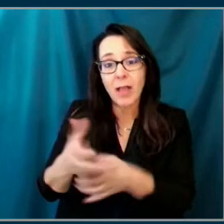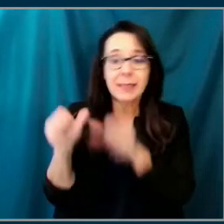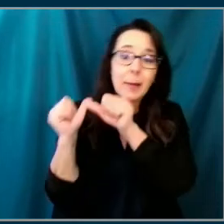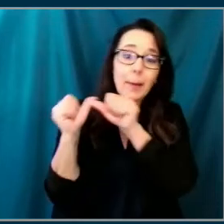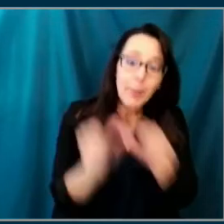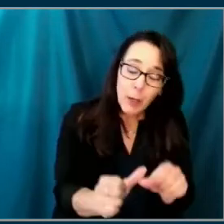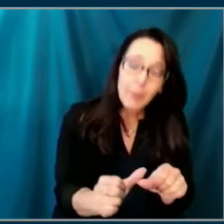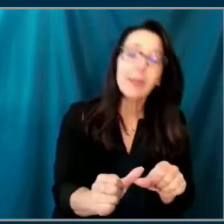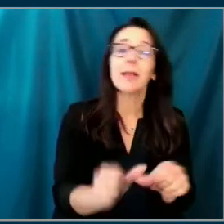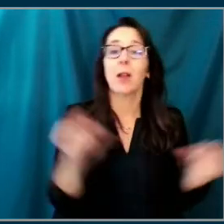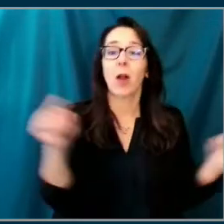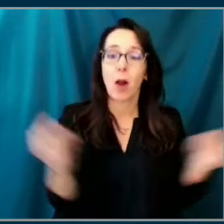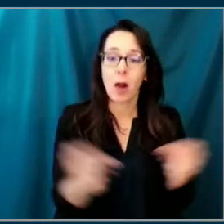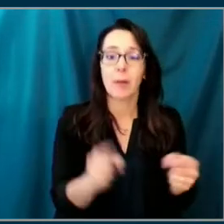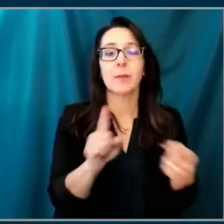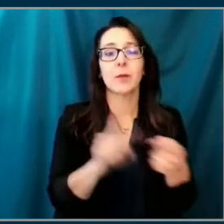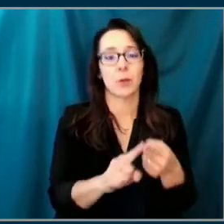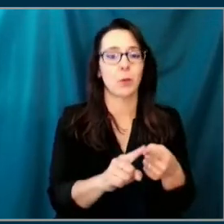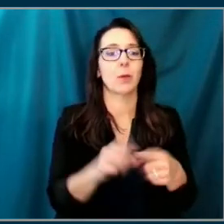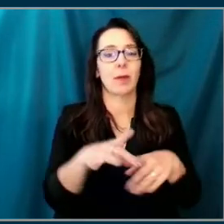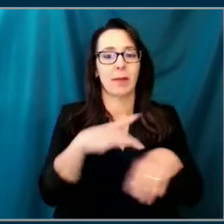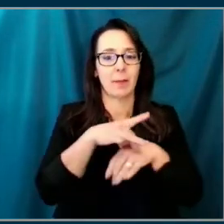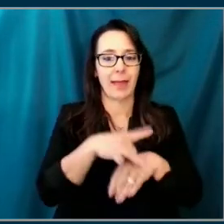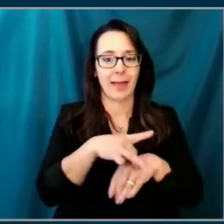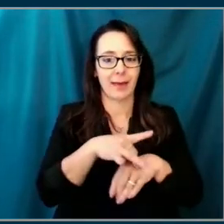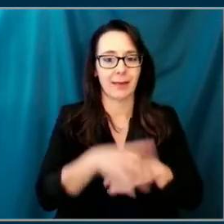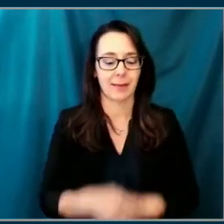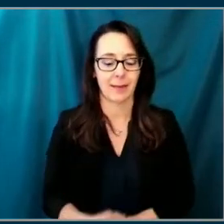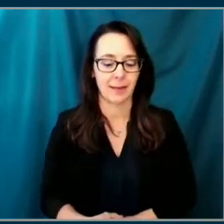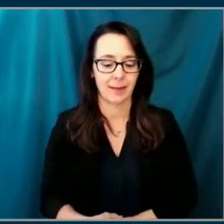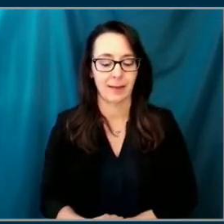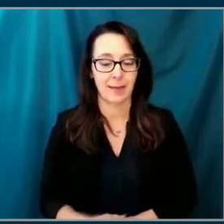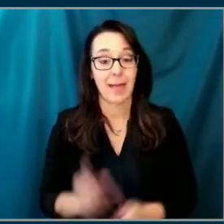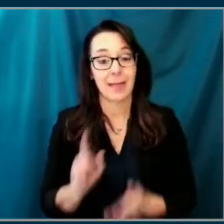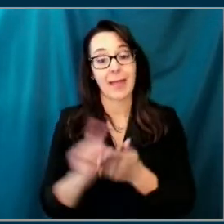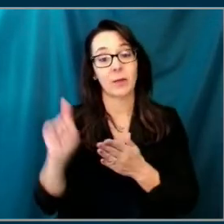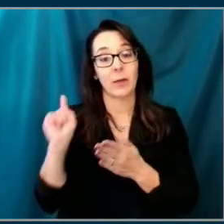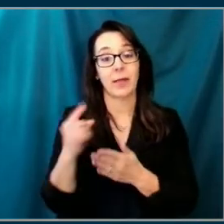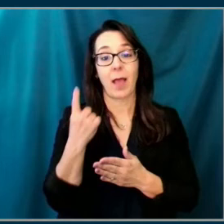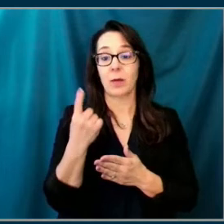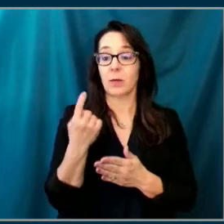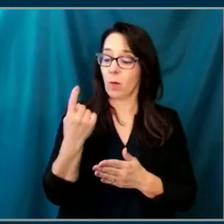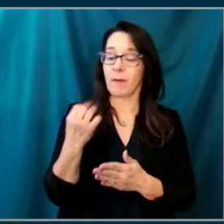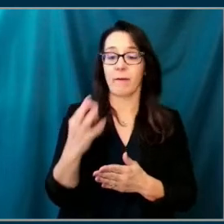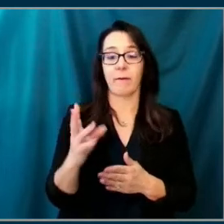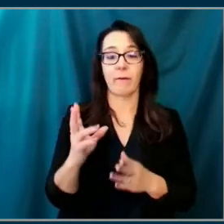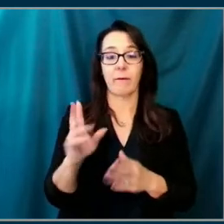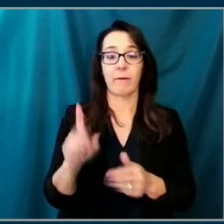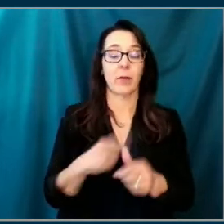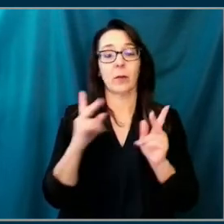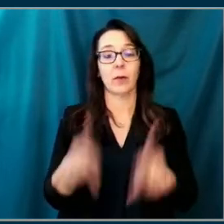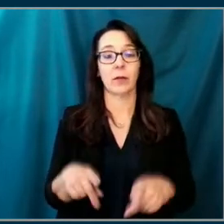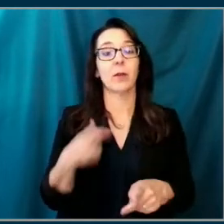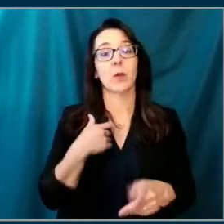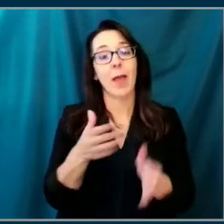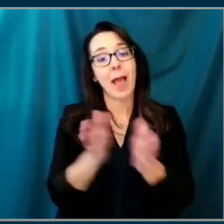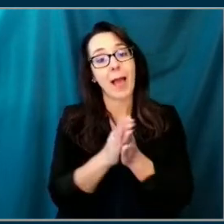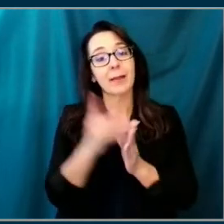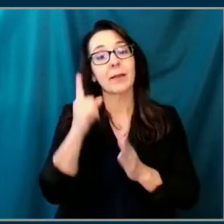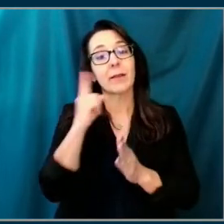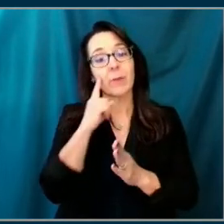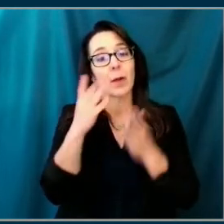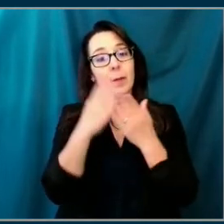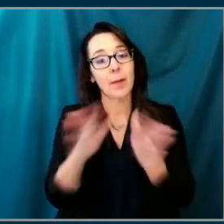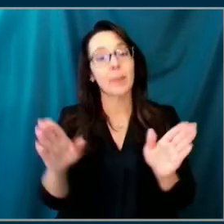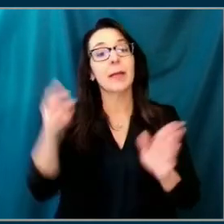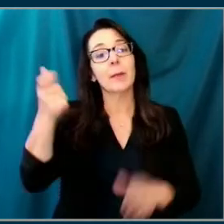to our planet. Last week, I was one of the first officials in the state to call for our public pension systems to immediately